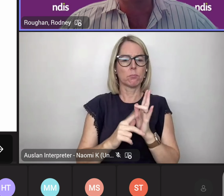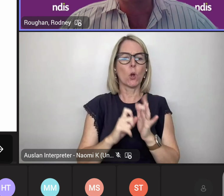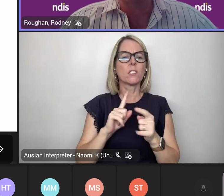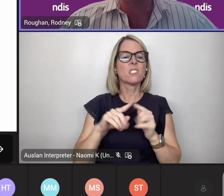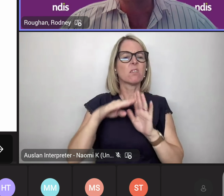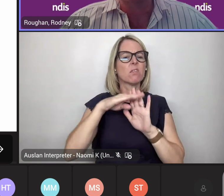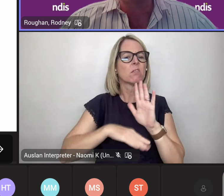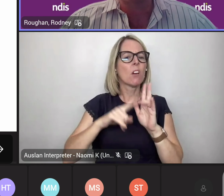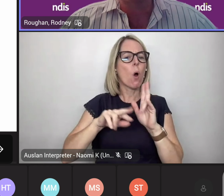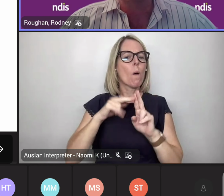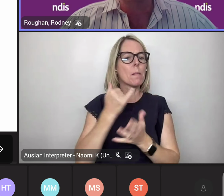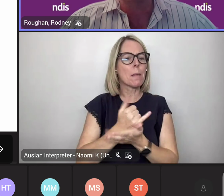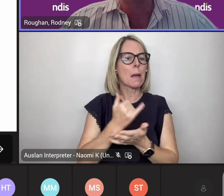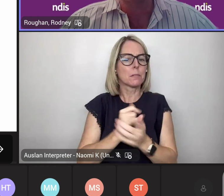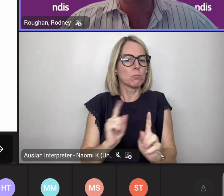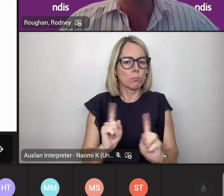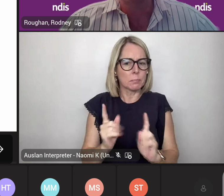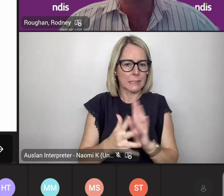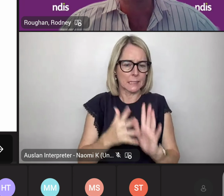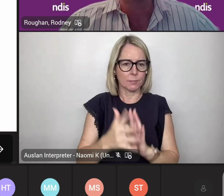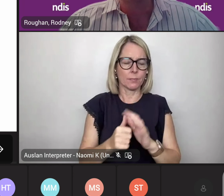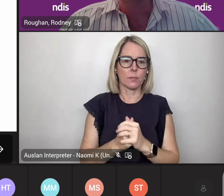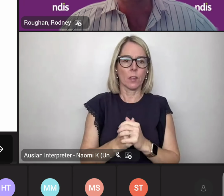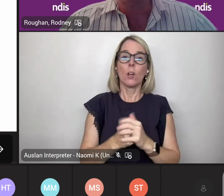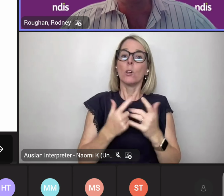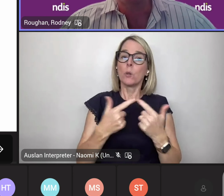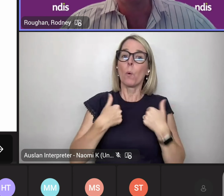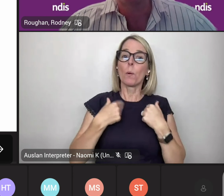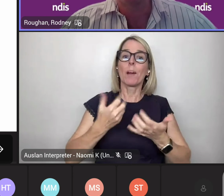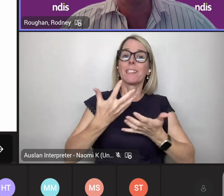all commit to creating a safe and inclusive webinar.